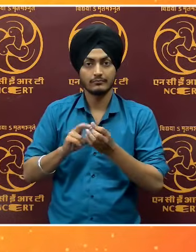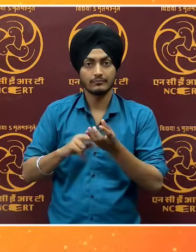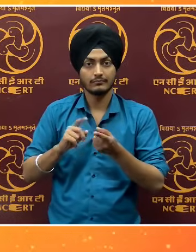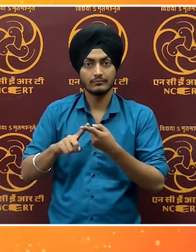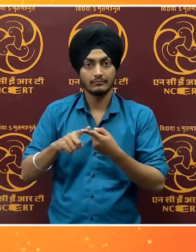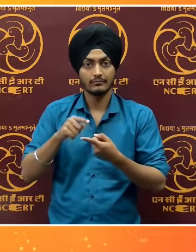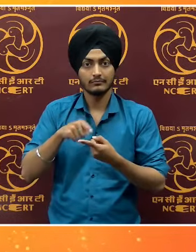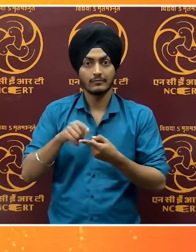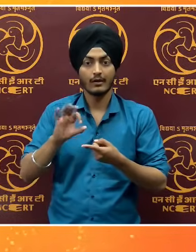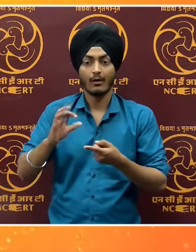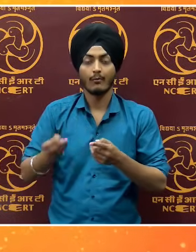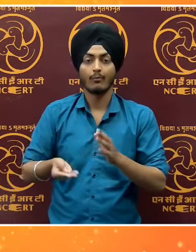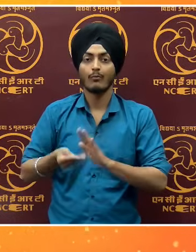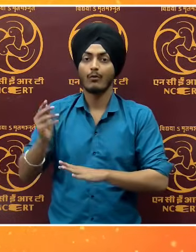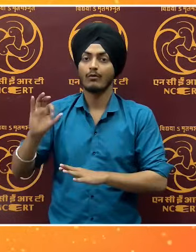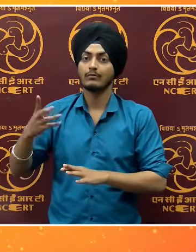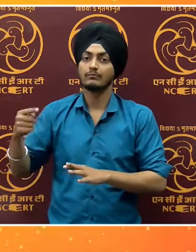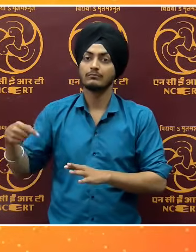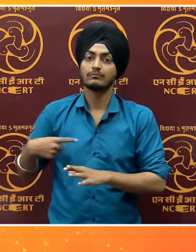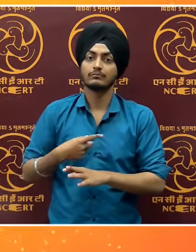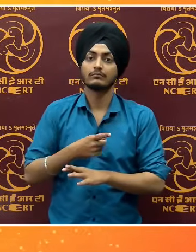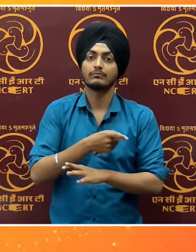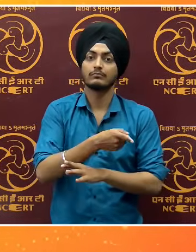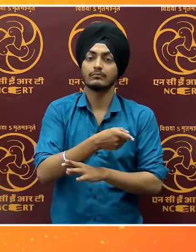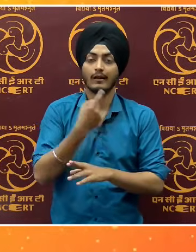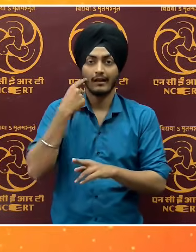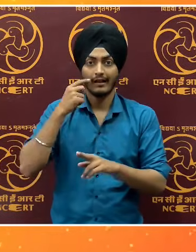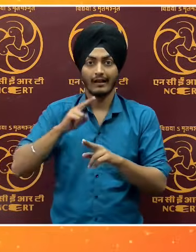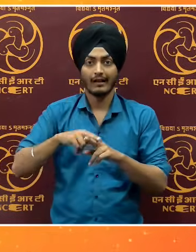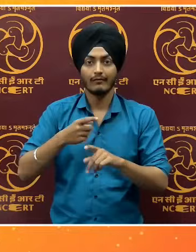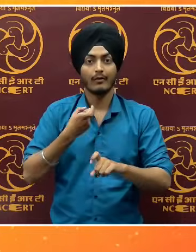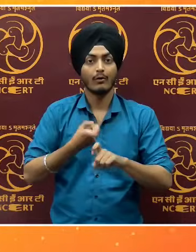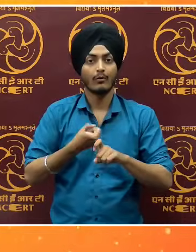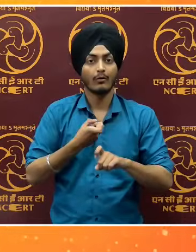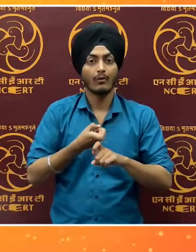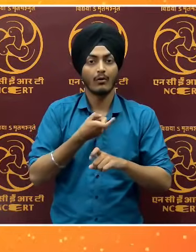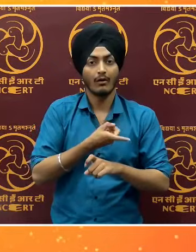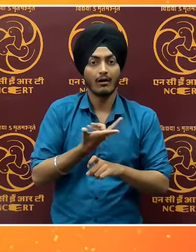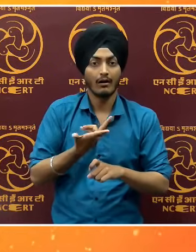current. So in the case of iron and copper, iron has